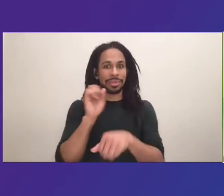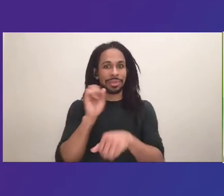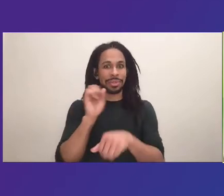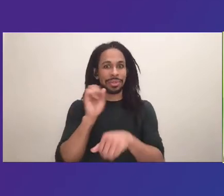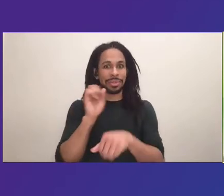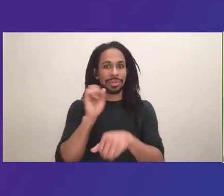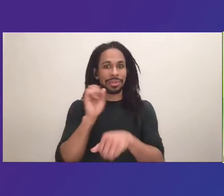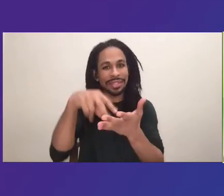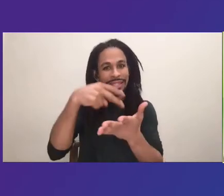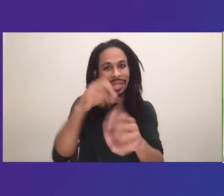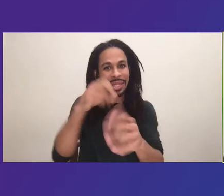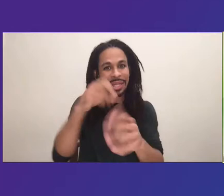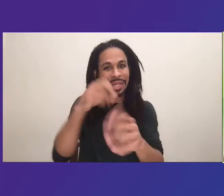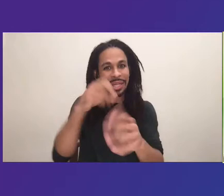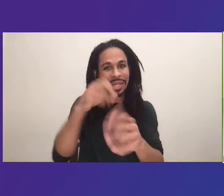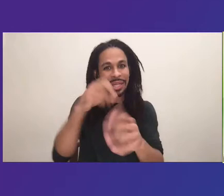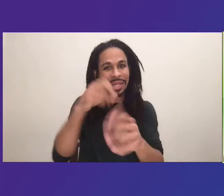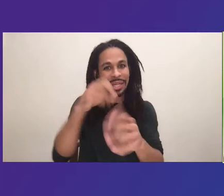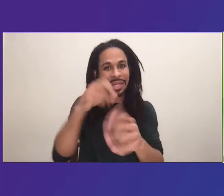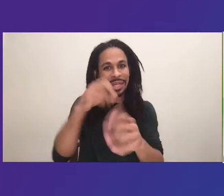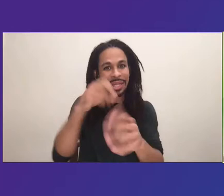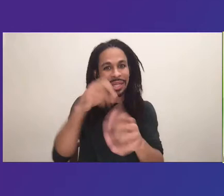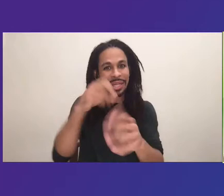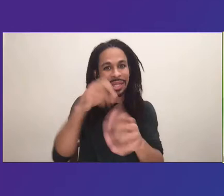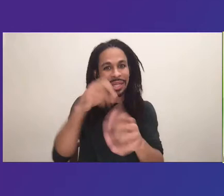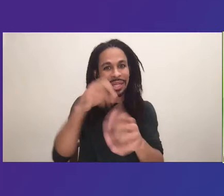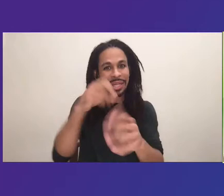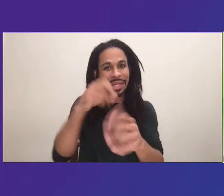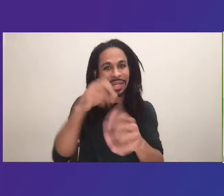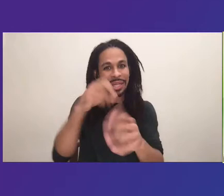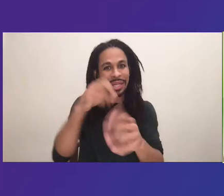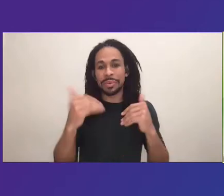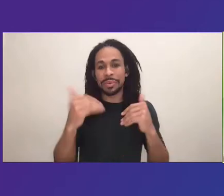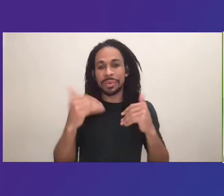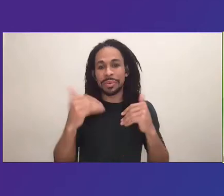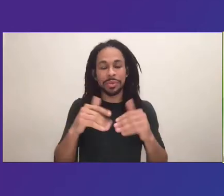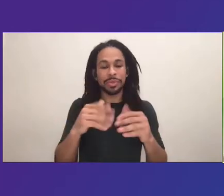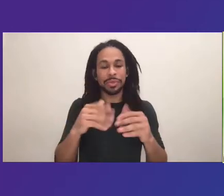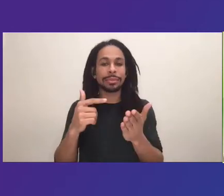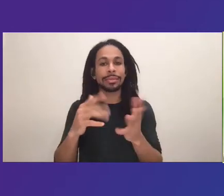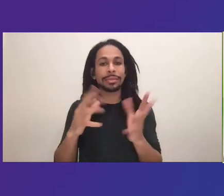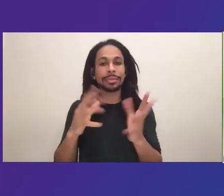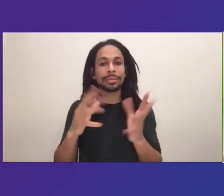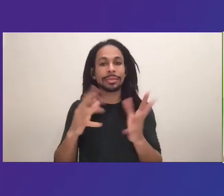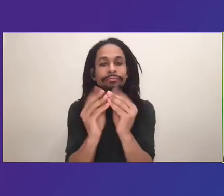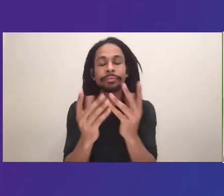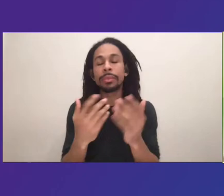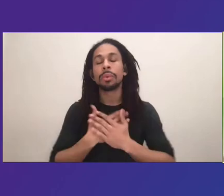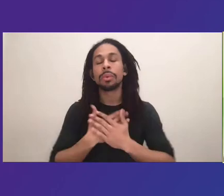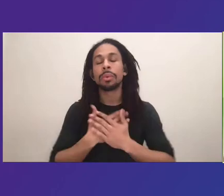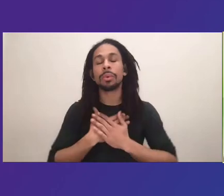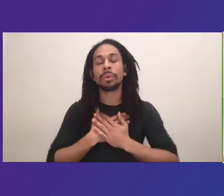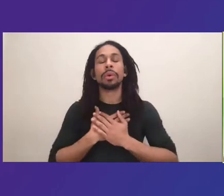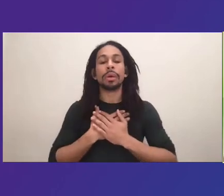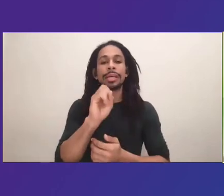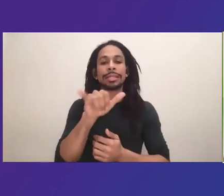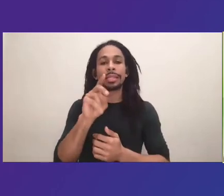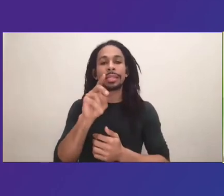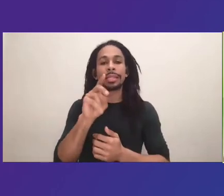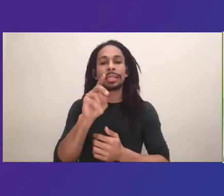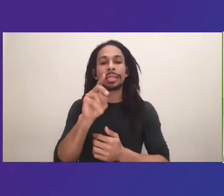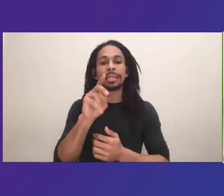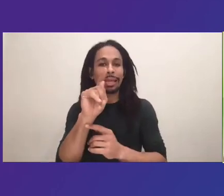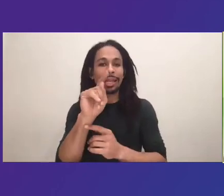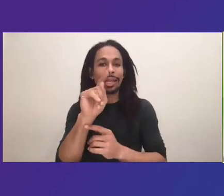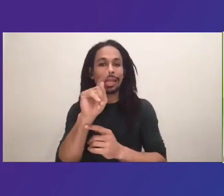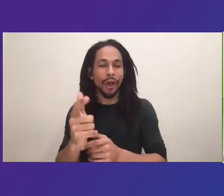symposium. I mean, there really isn't much else to say after Sydney has basically laid it out for us. But I'm just so grateful to the